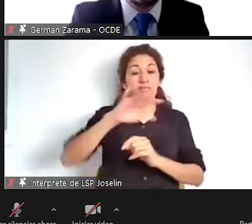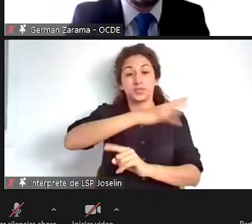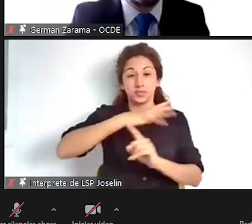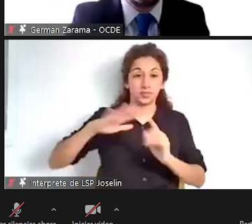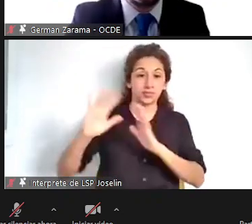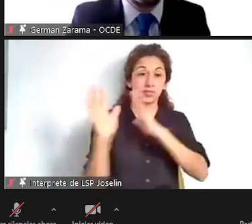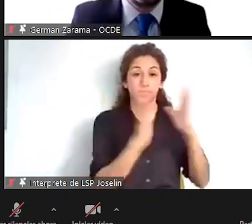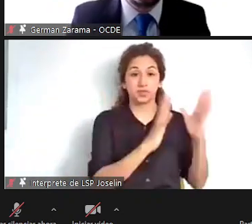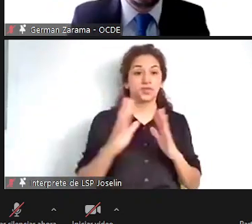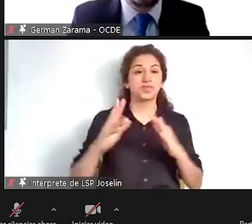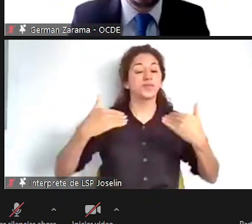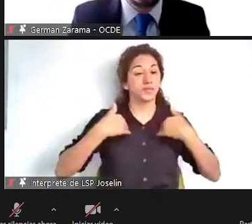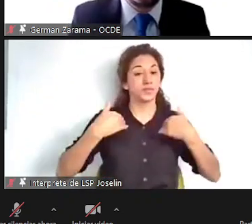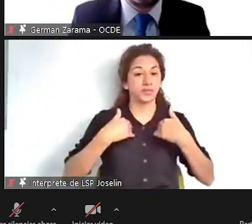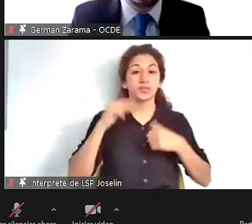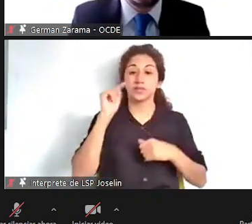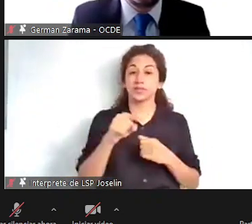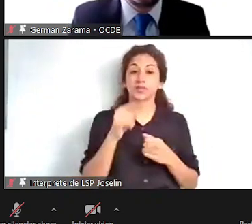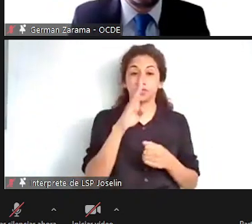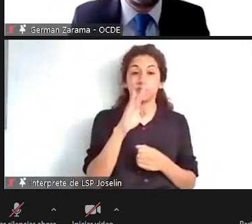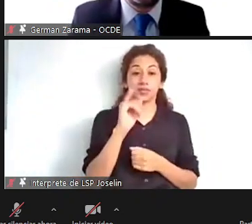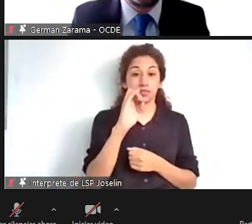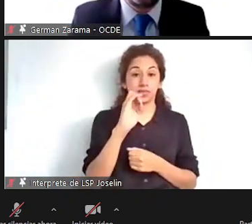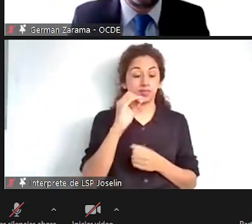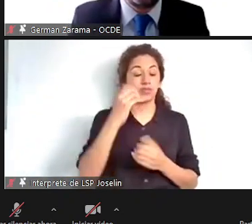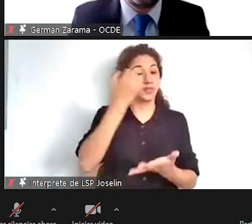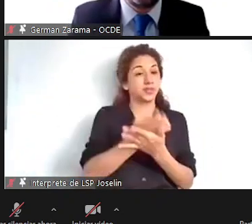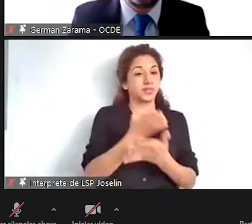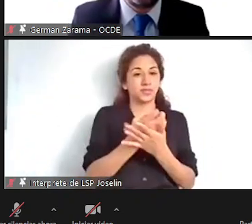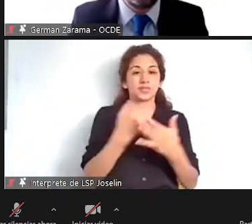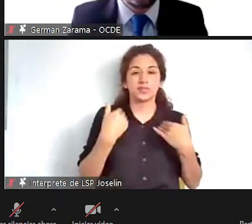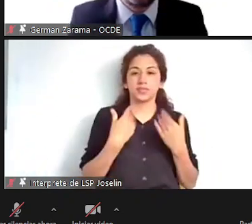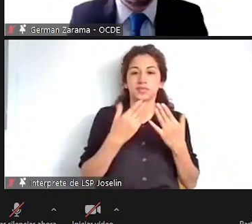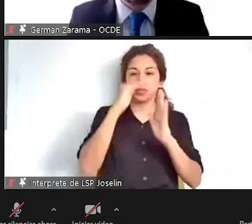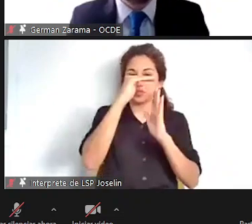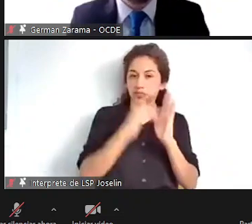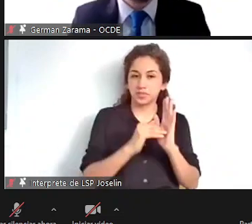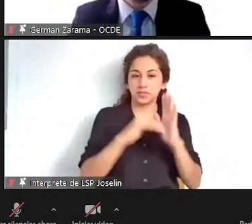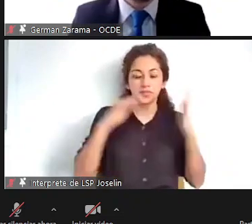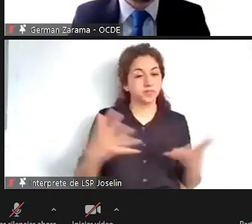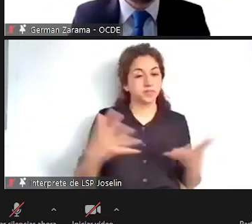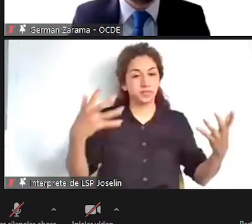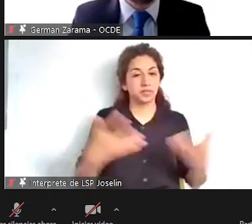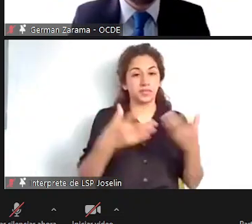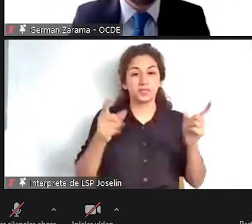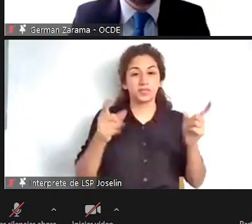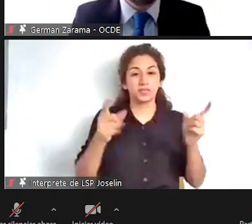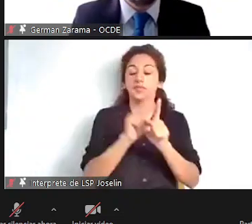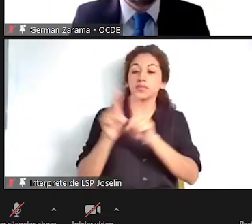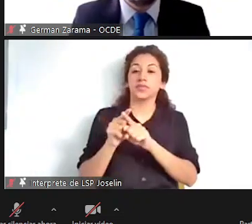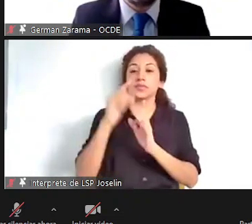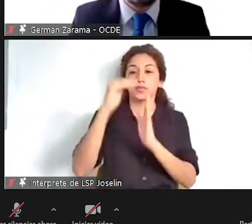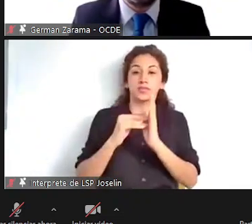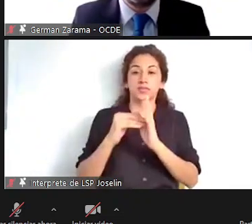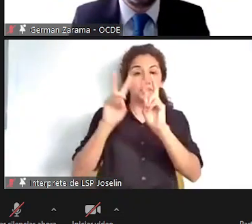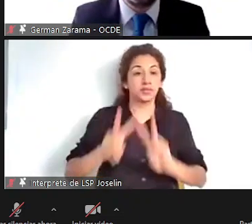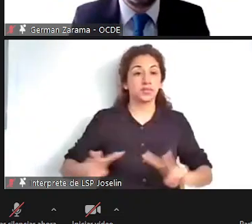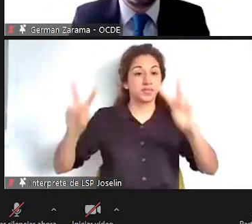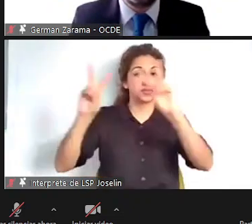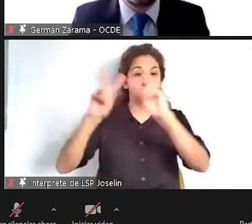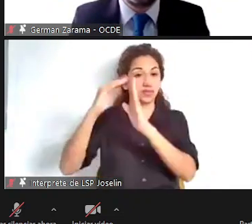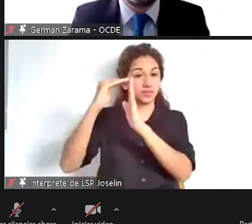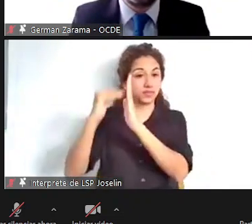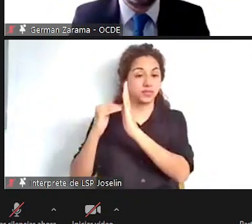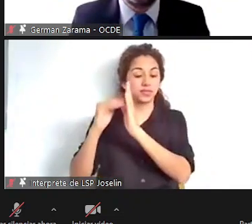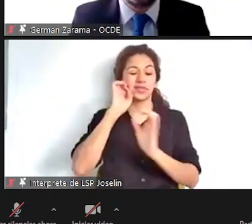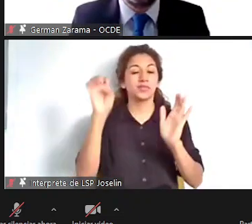ecological and the biological resources that we have and this could contribute to diversify the productive diversity to increase